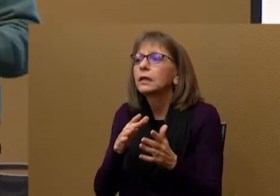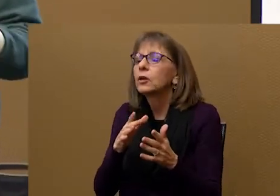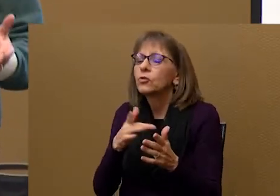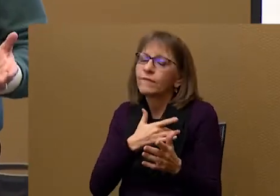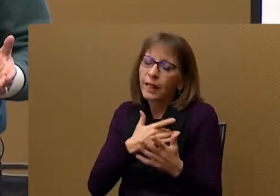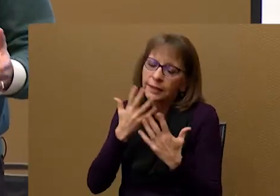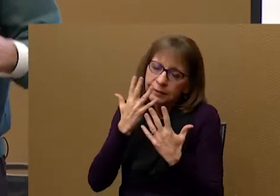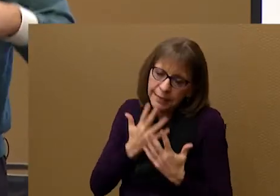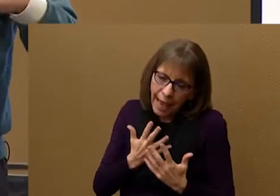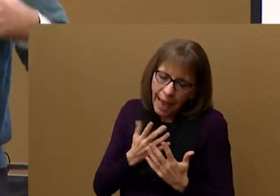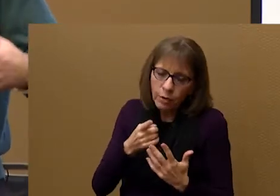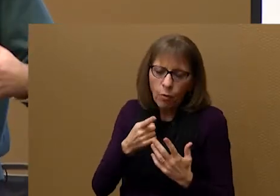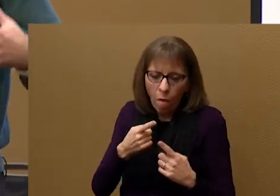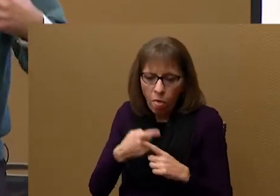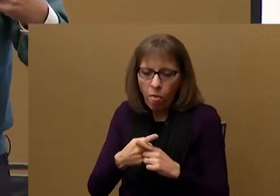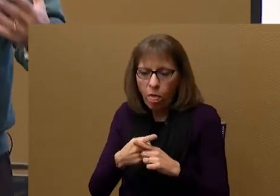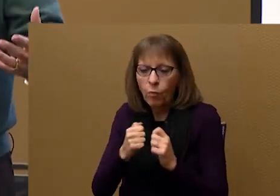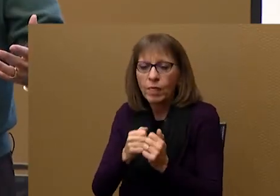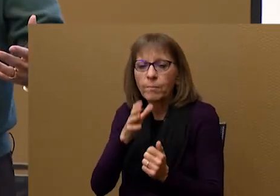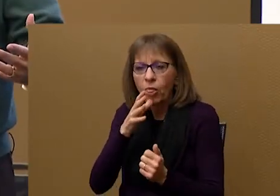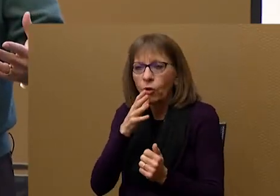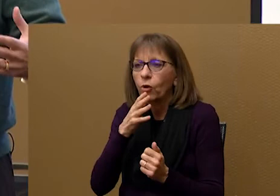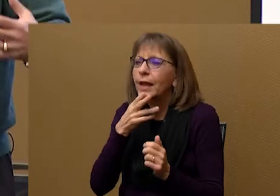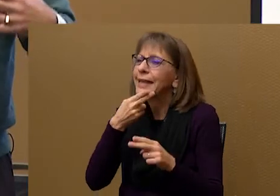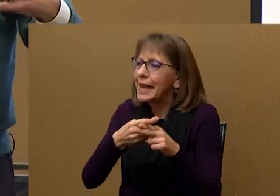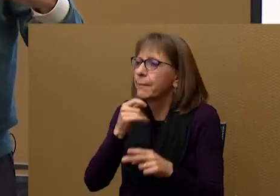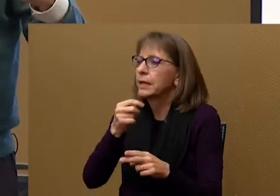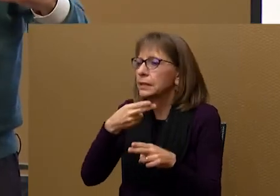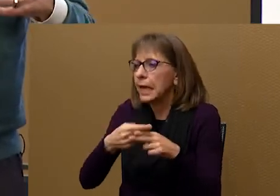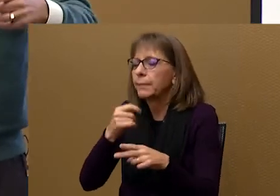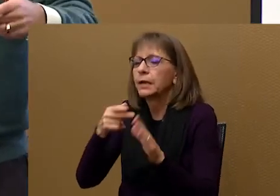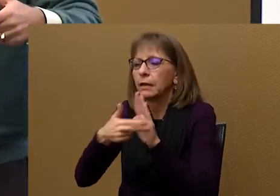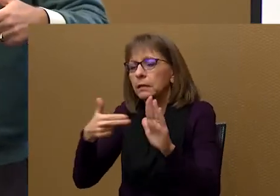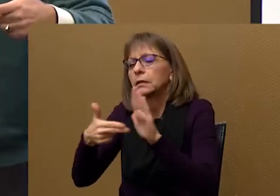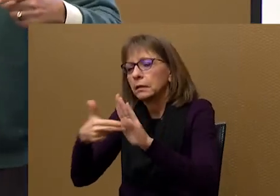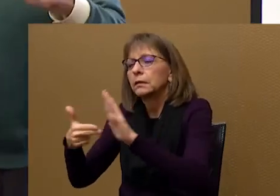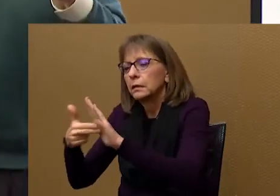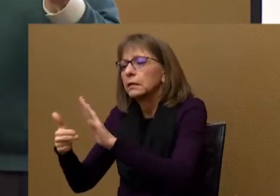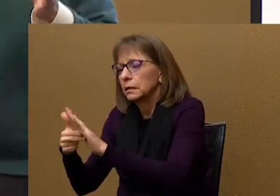in conflict with your mother. Giving it a name. In